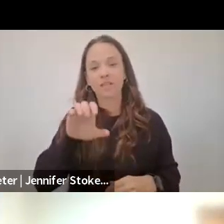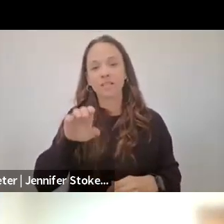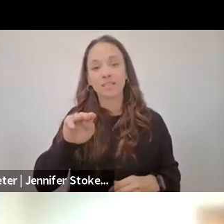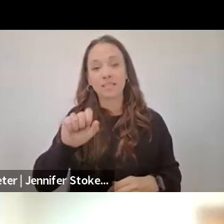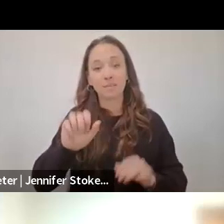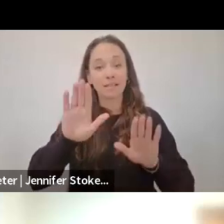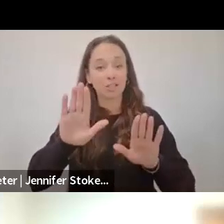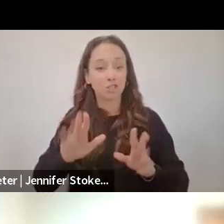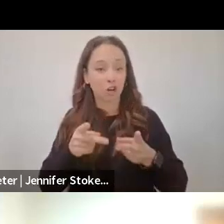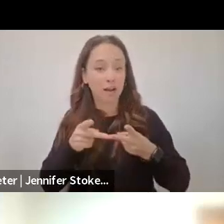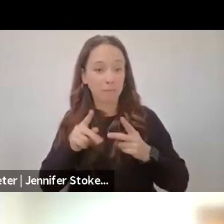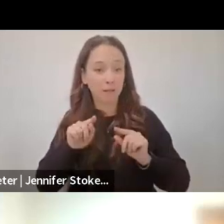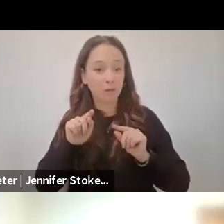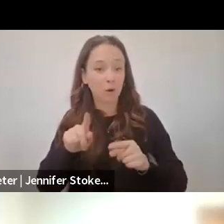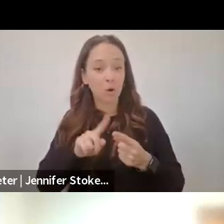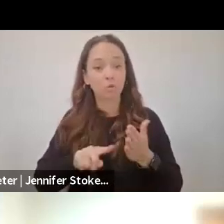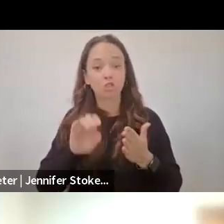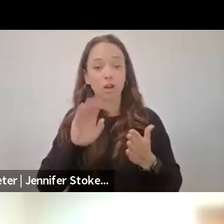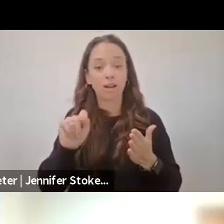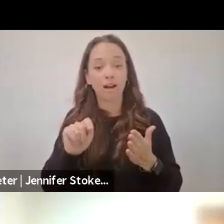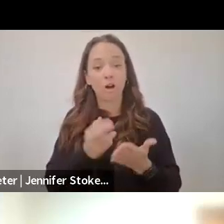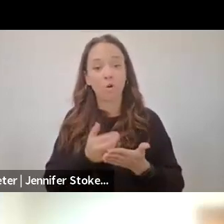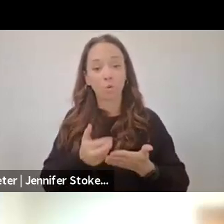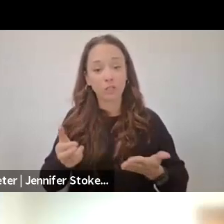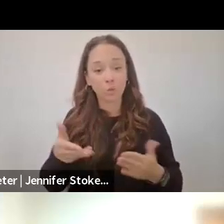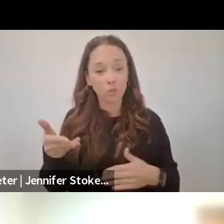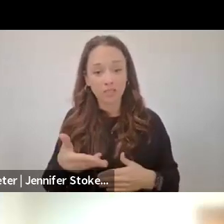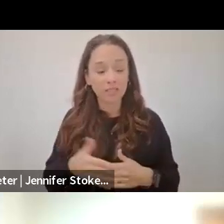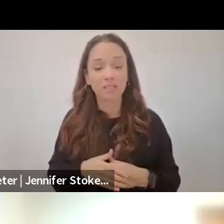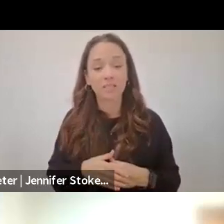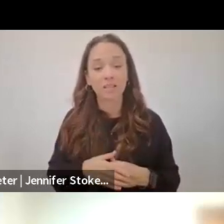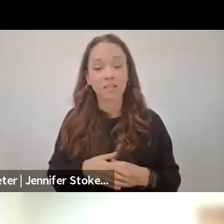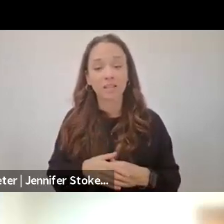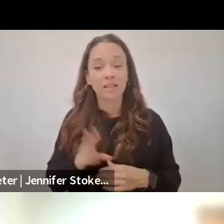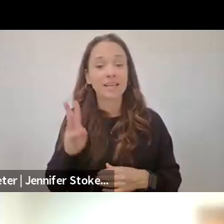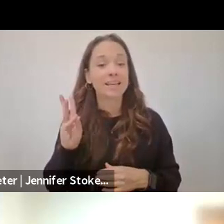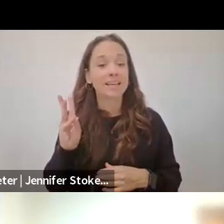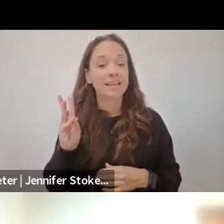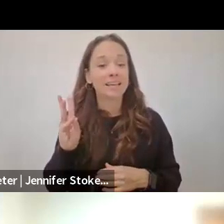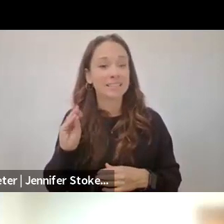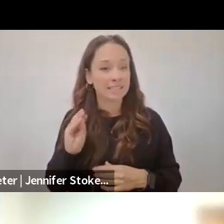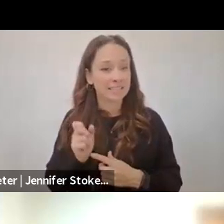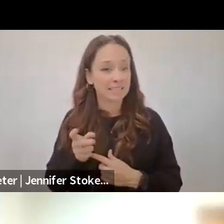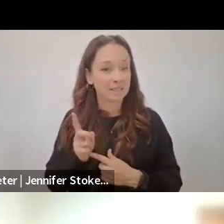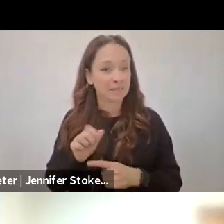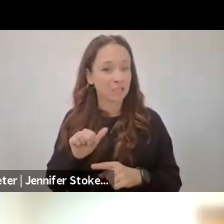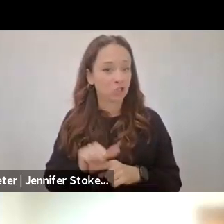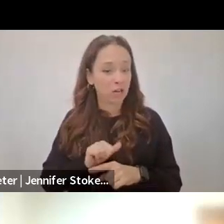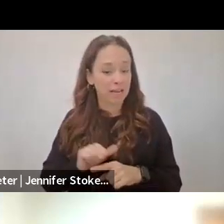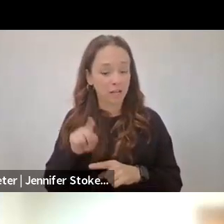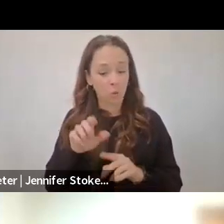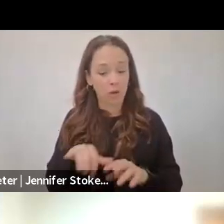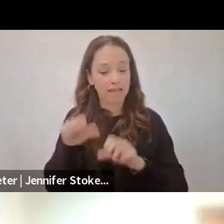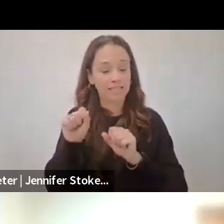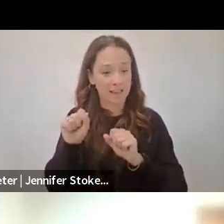go to check out the resources that are there. There's a 60-minute, I think it is, training that you can take